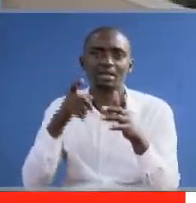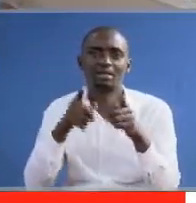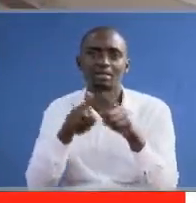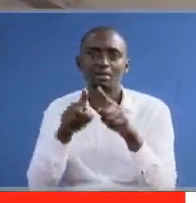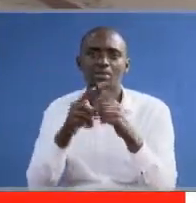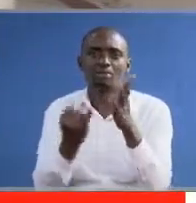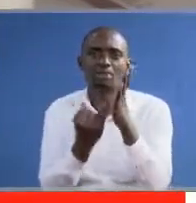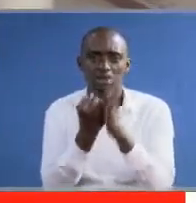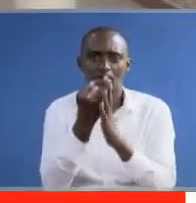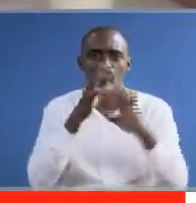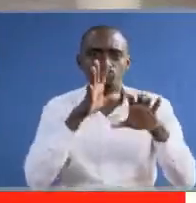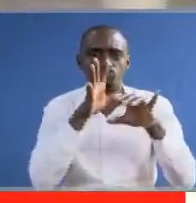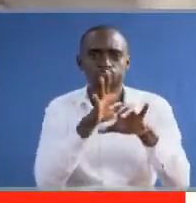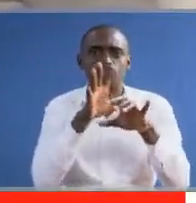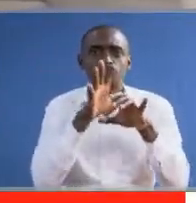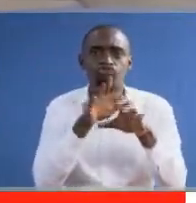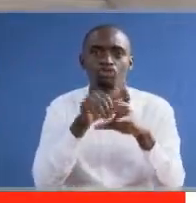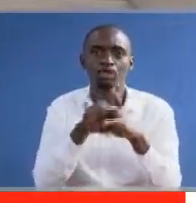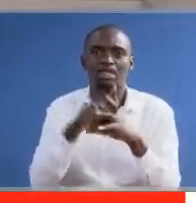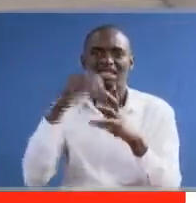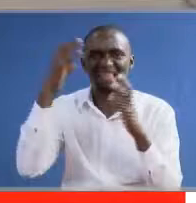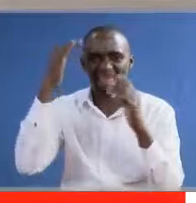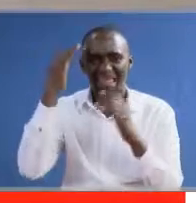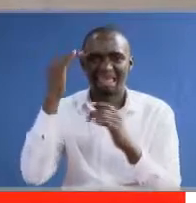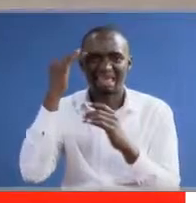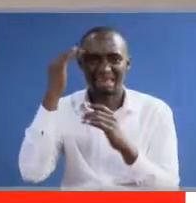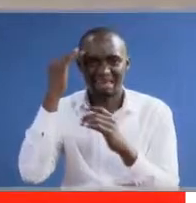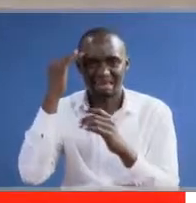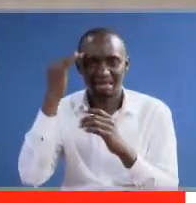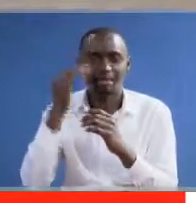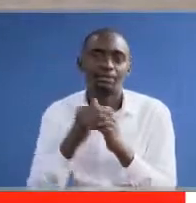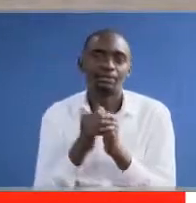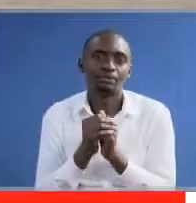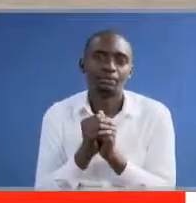increase pressure within the head.